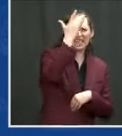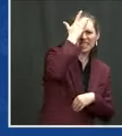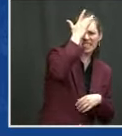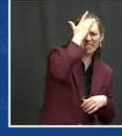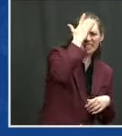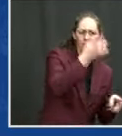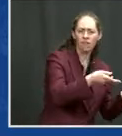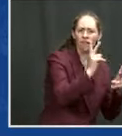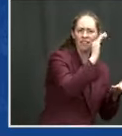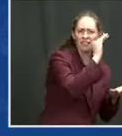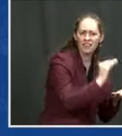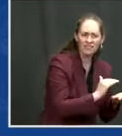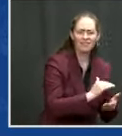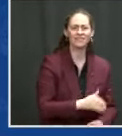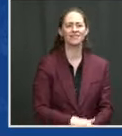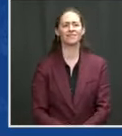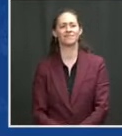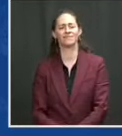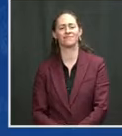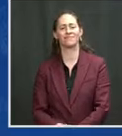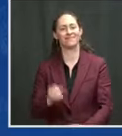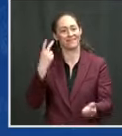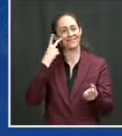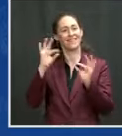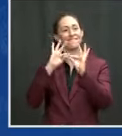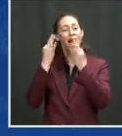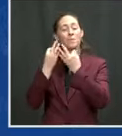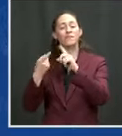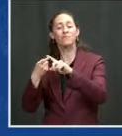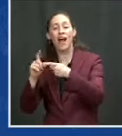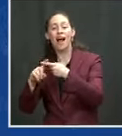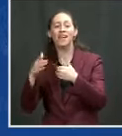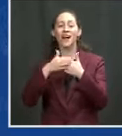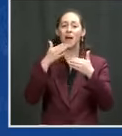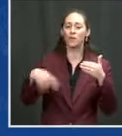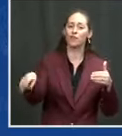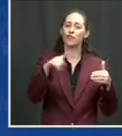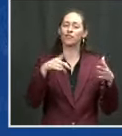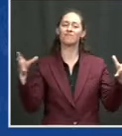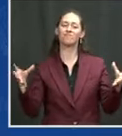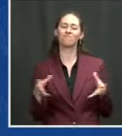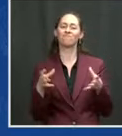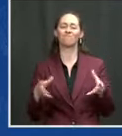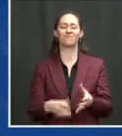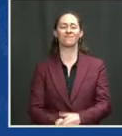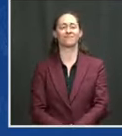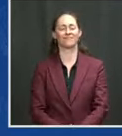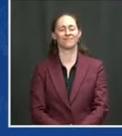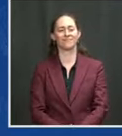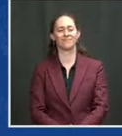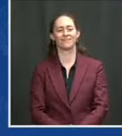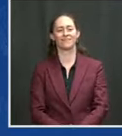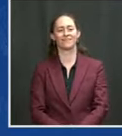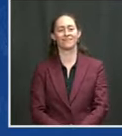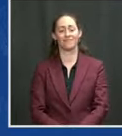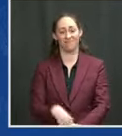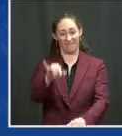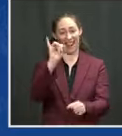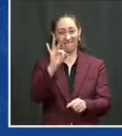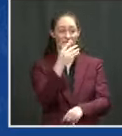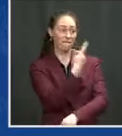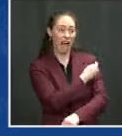are still with us who I believe and whom would have otherwise we would have lost, but for the work of these governors. And millions of